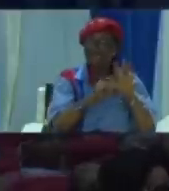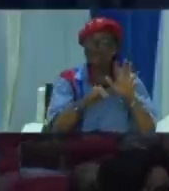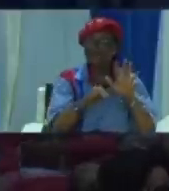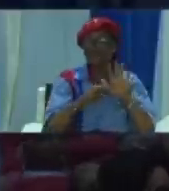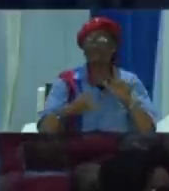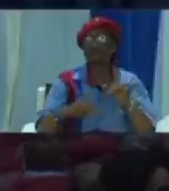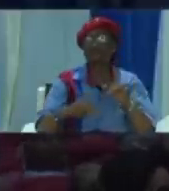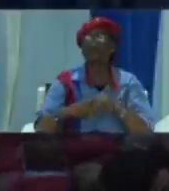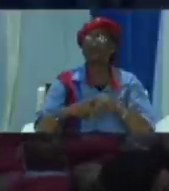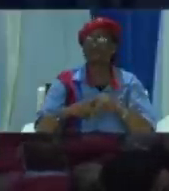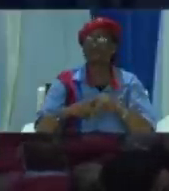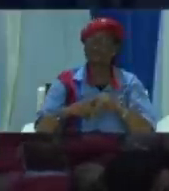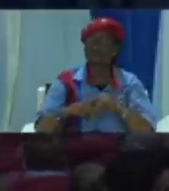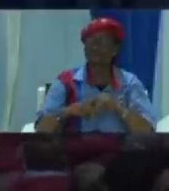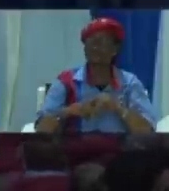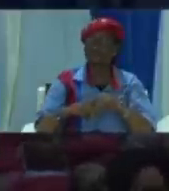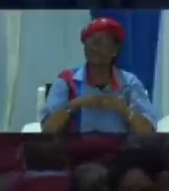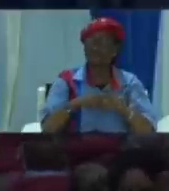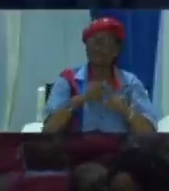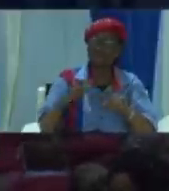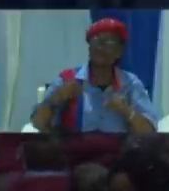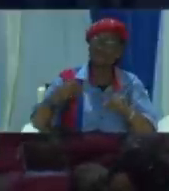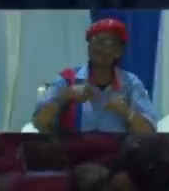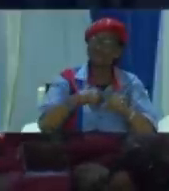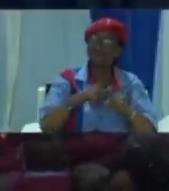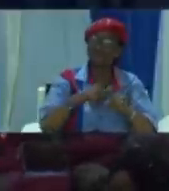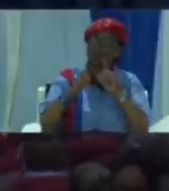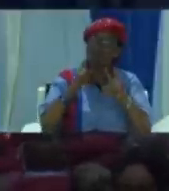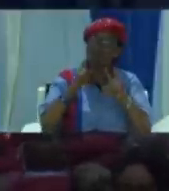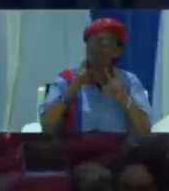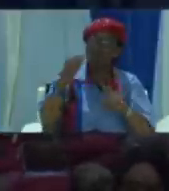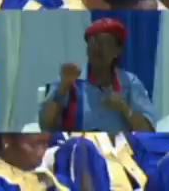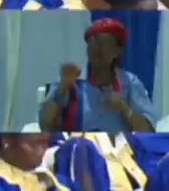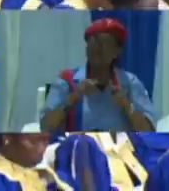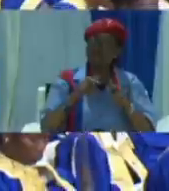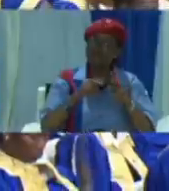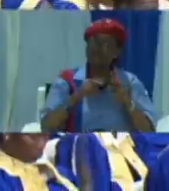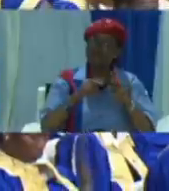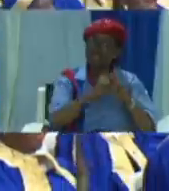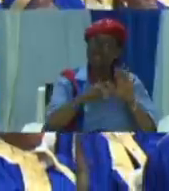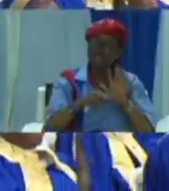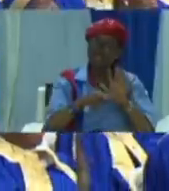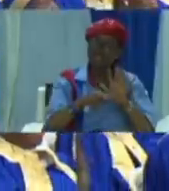When we talk of vision, we're